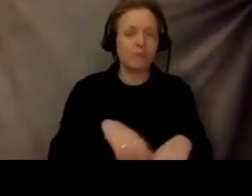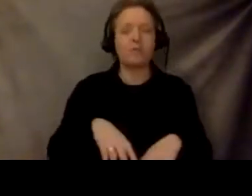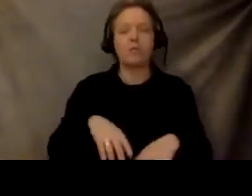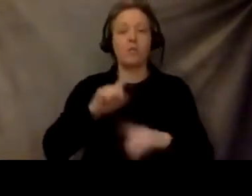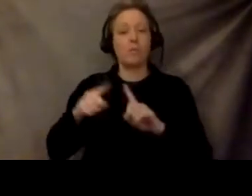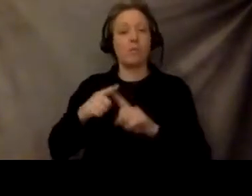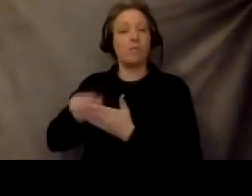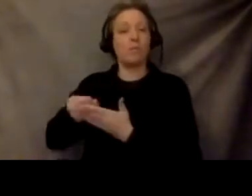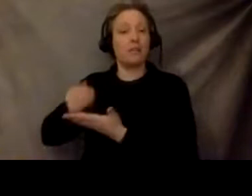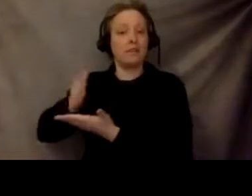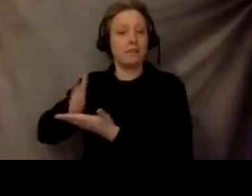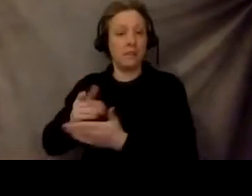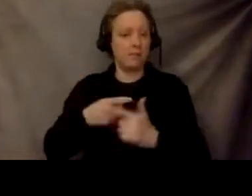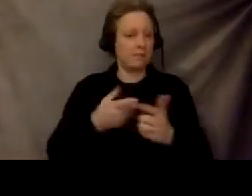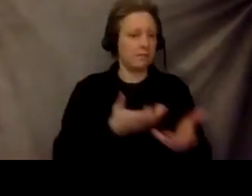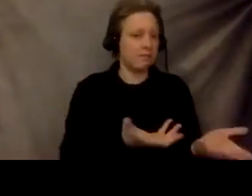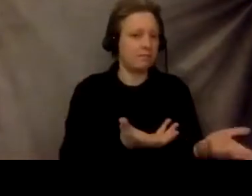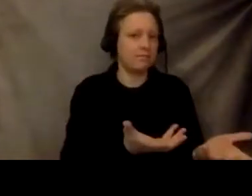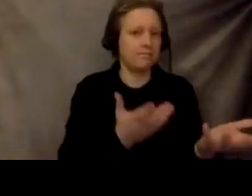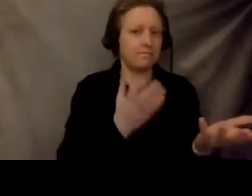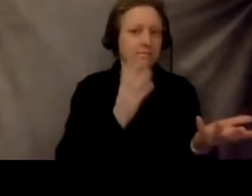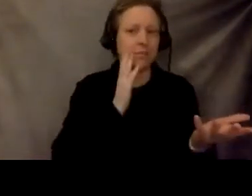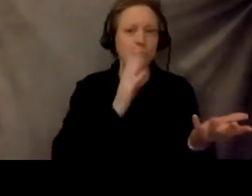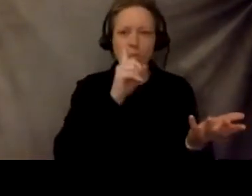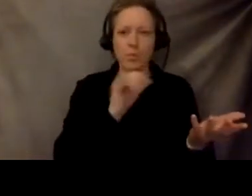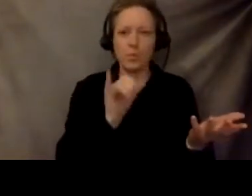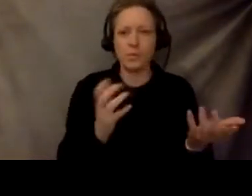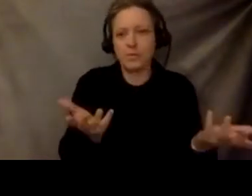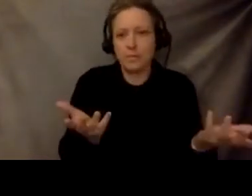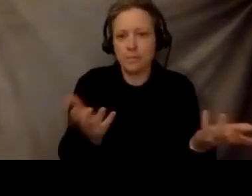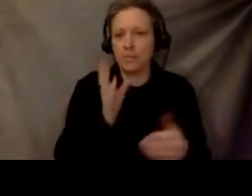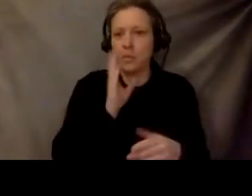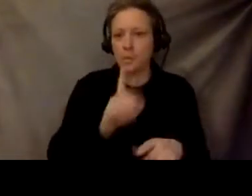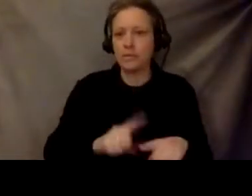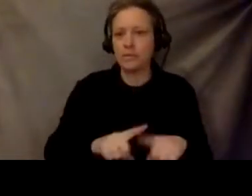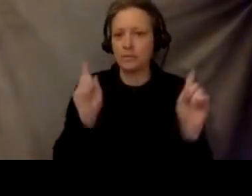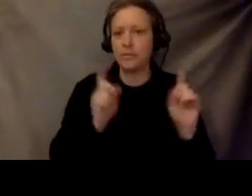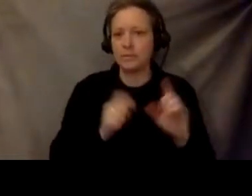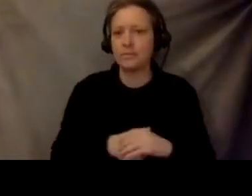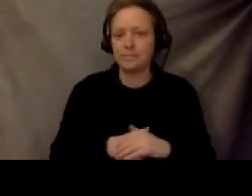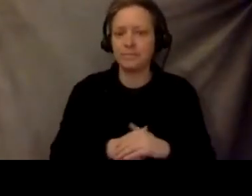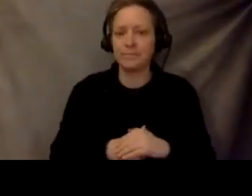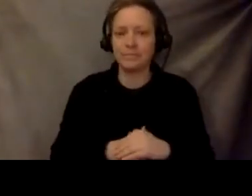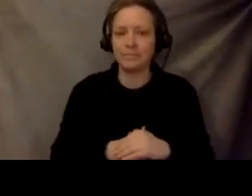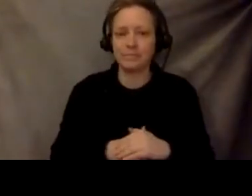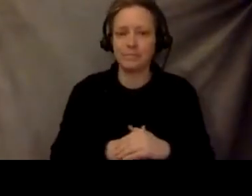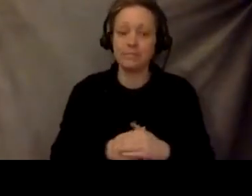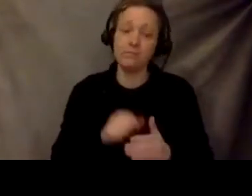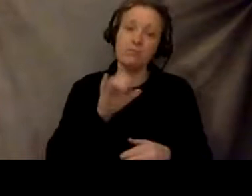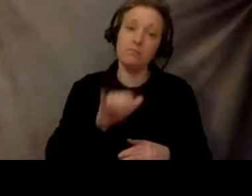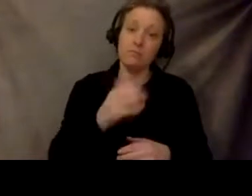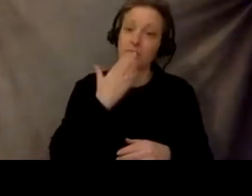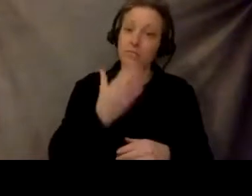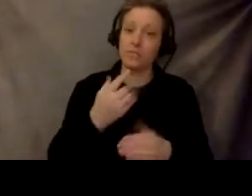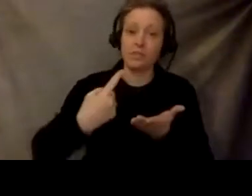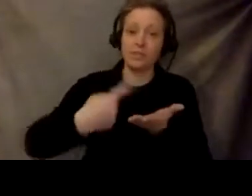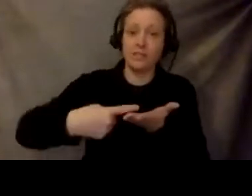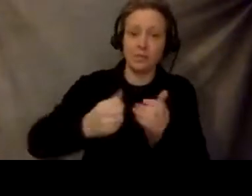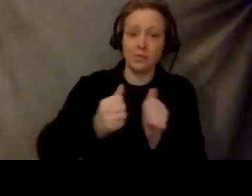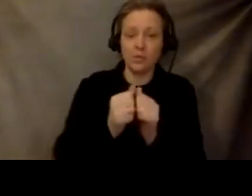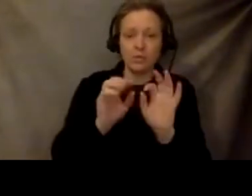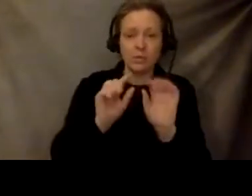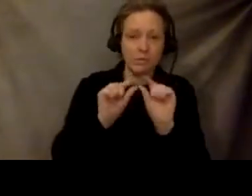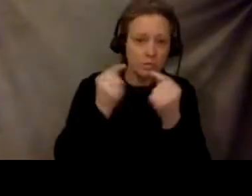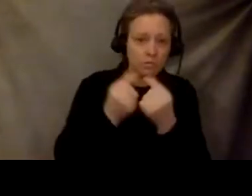we try, and that's probably a great discussion in other groups as well as long-range planning, what happens if